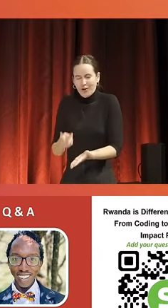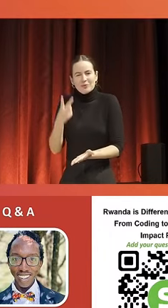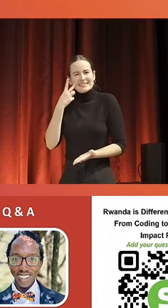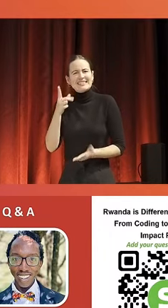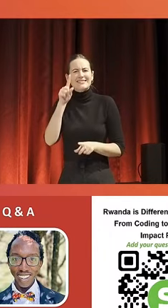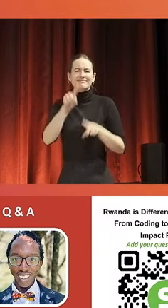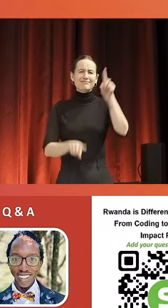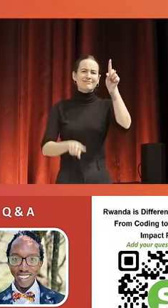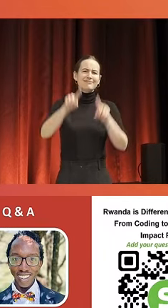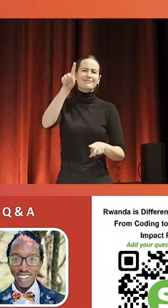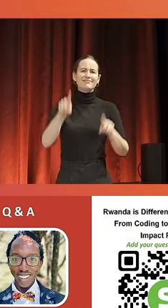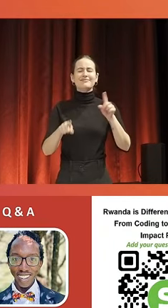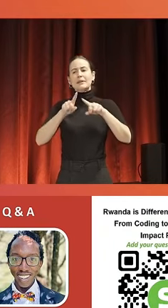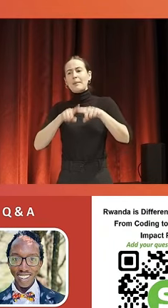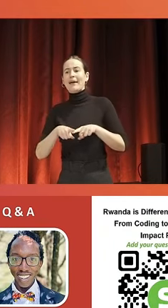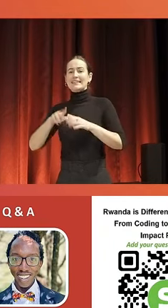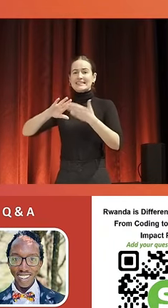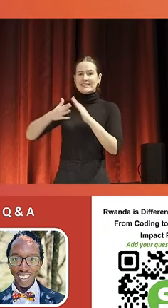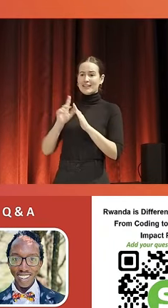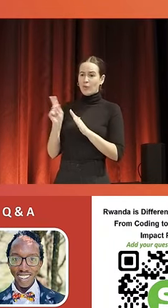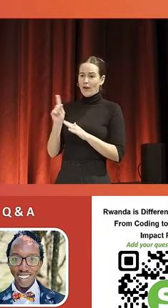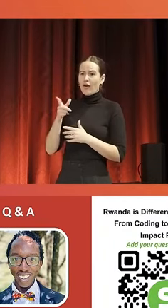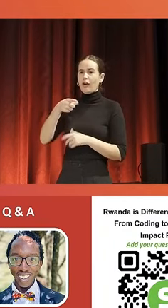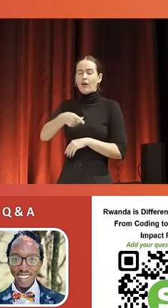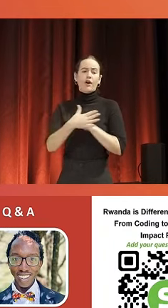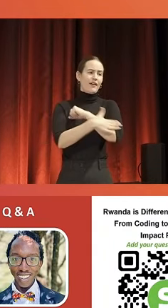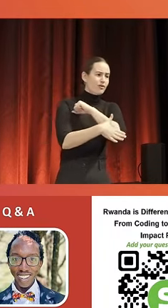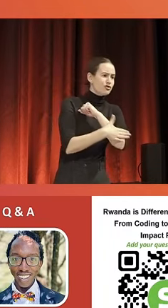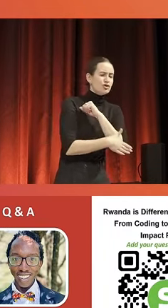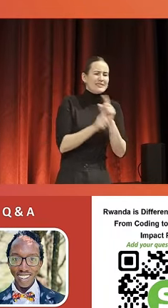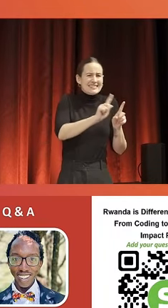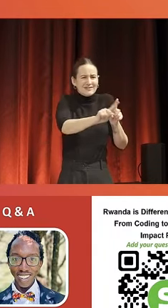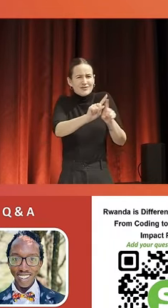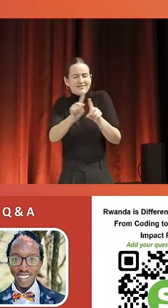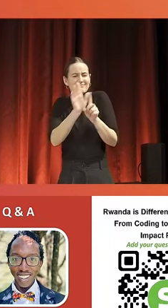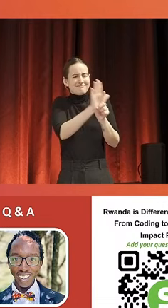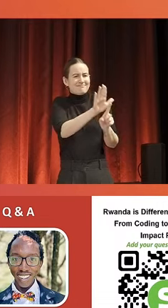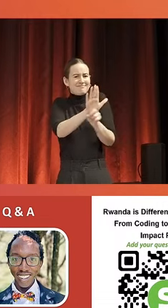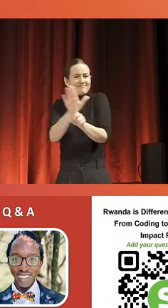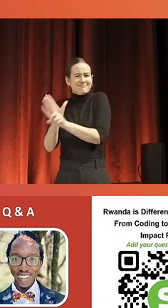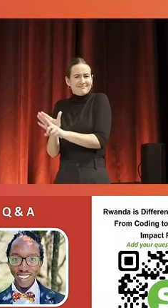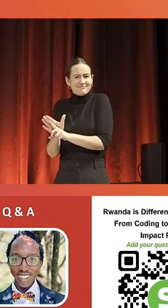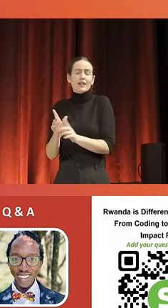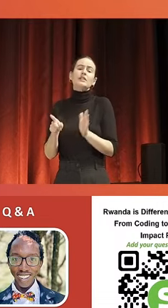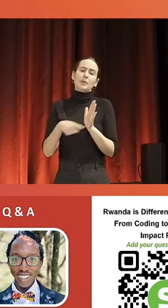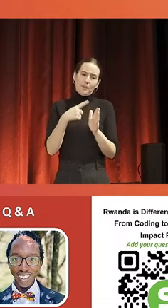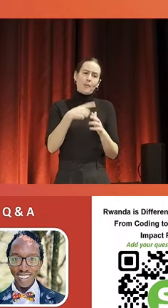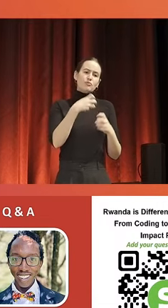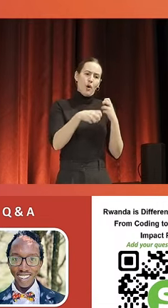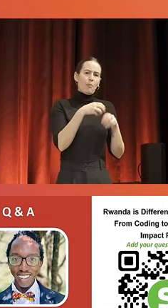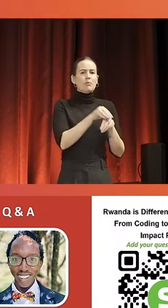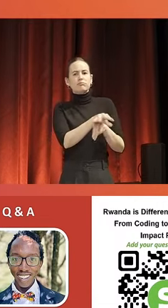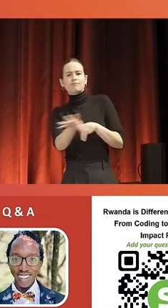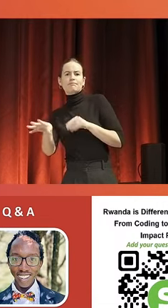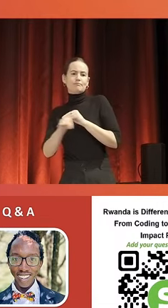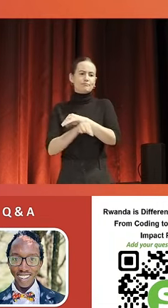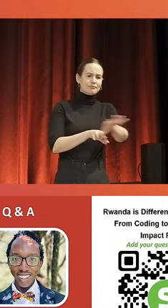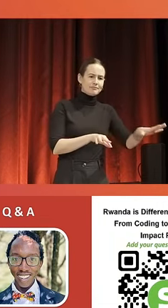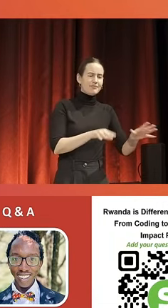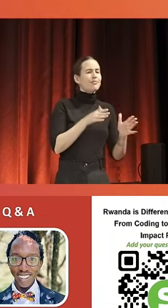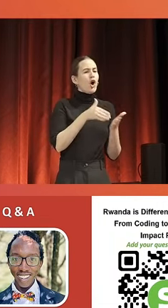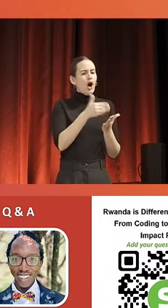city, country to country, and problems sometimes transfer across borders, but most of the times they're